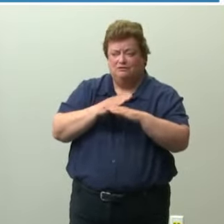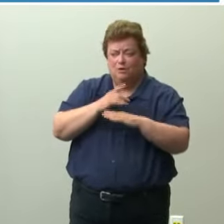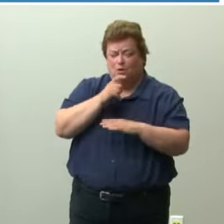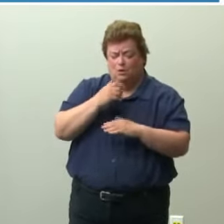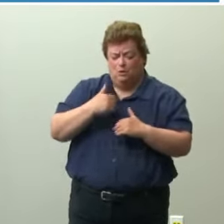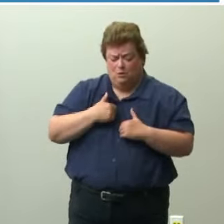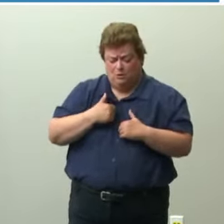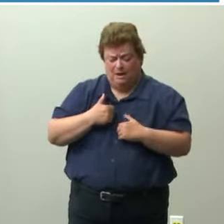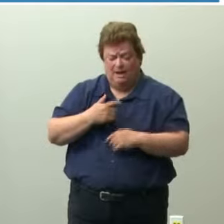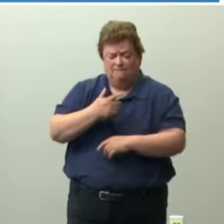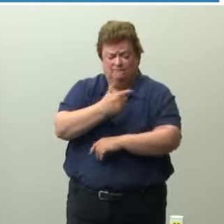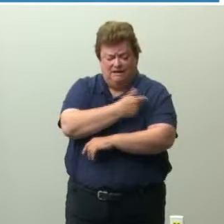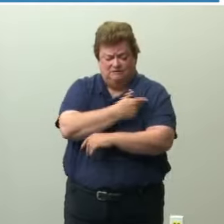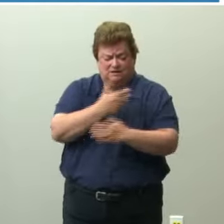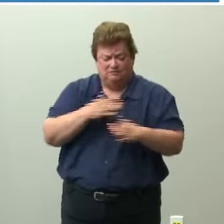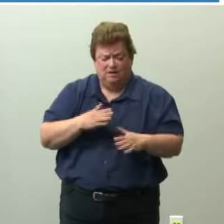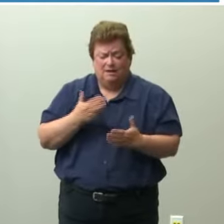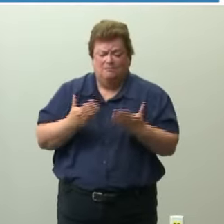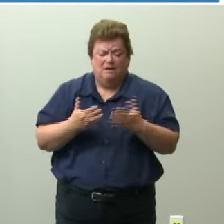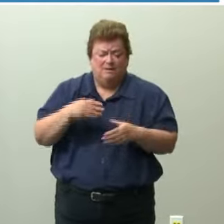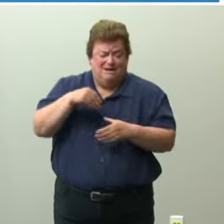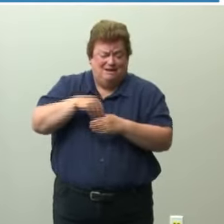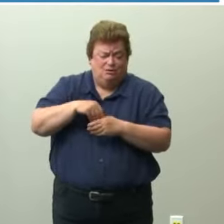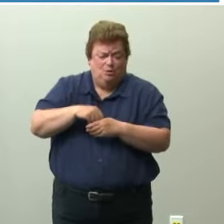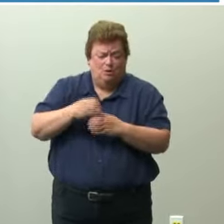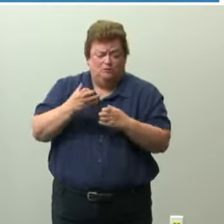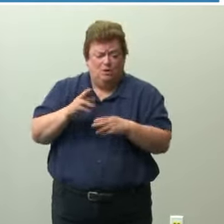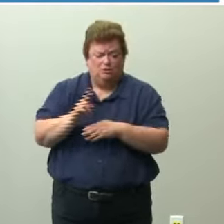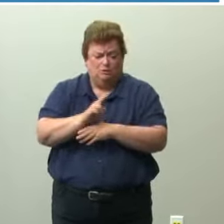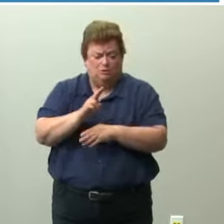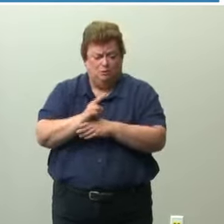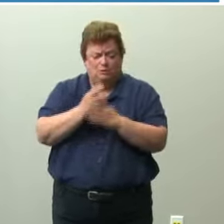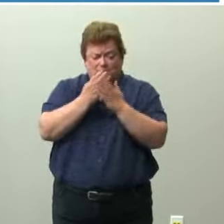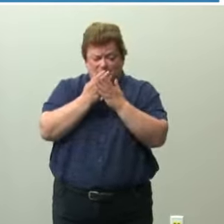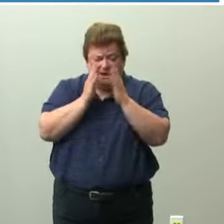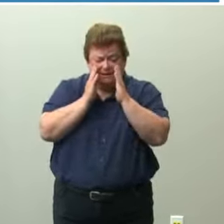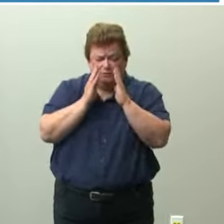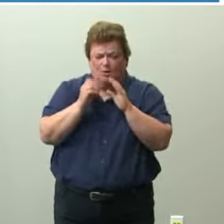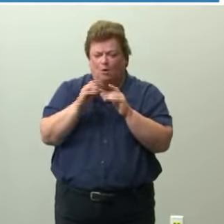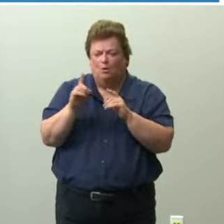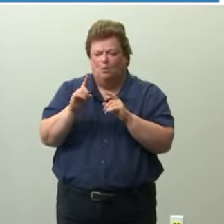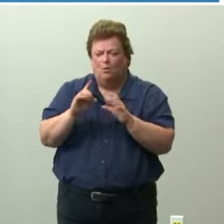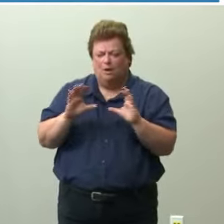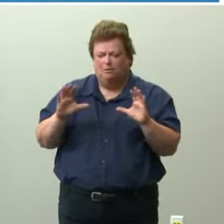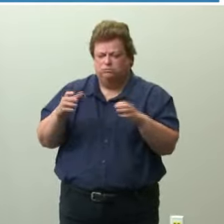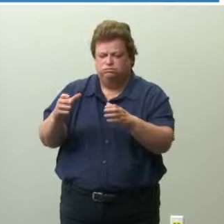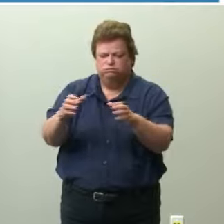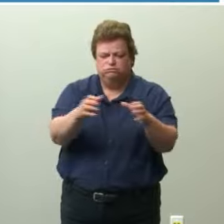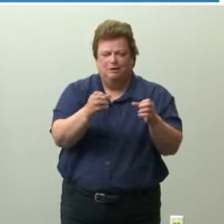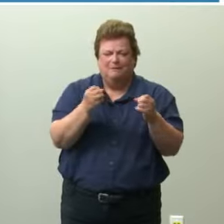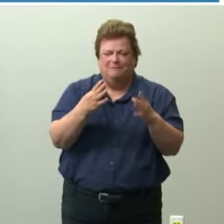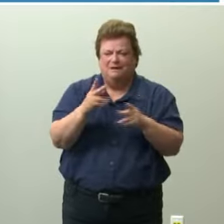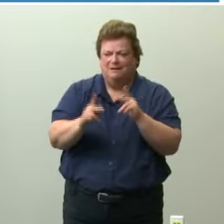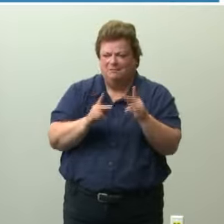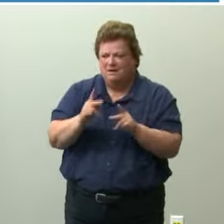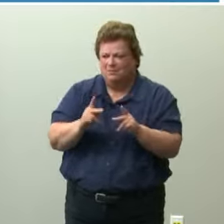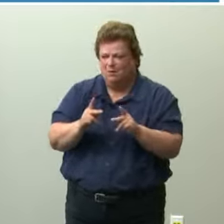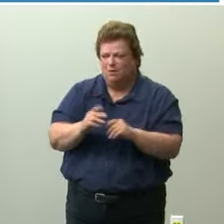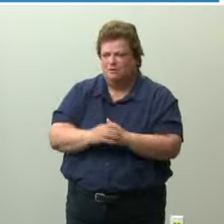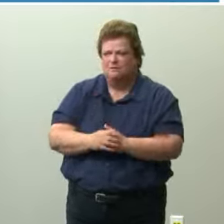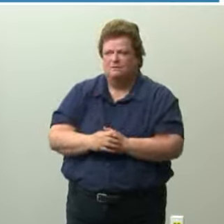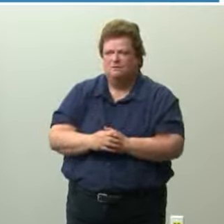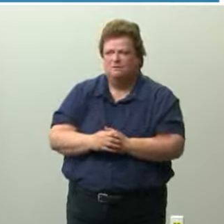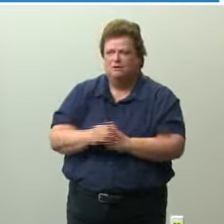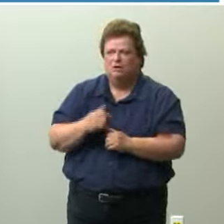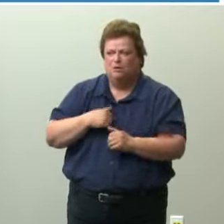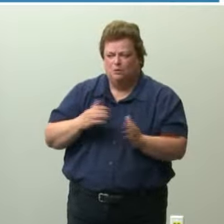may consider wearing a mask in indoor settings and crowded outdoor settings where distancing is difficult. We